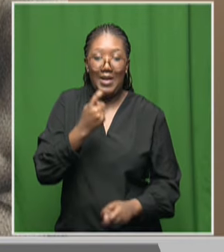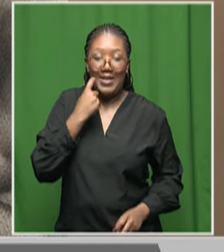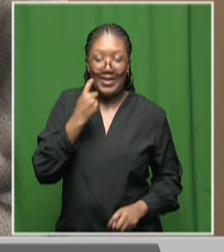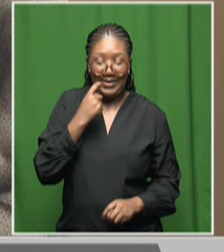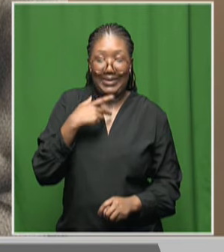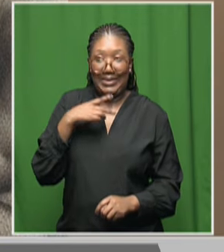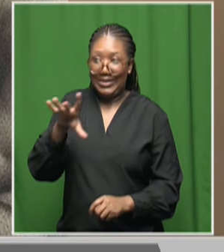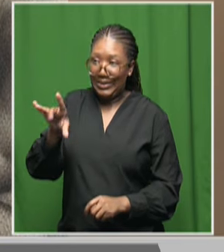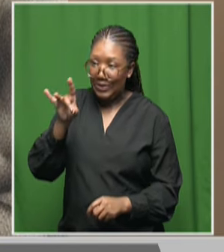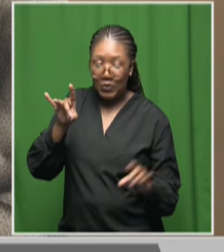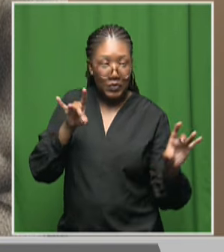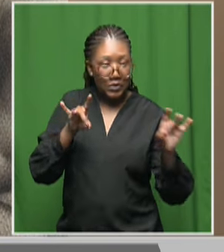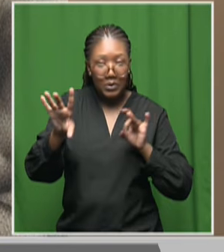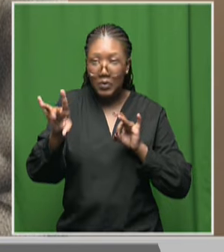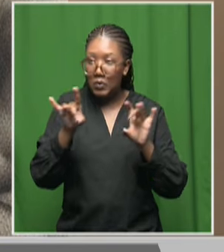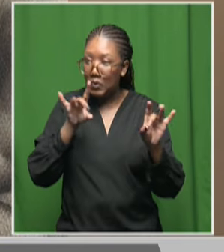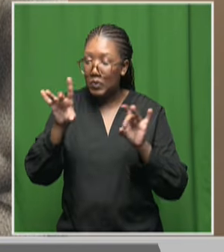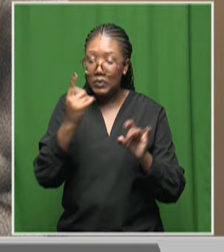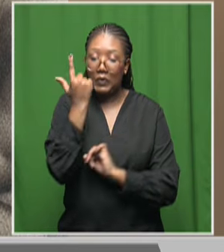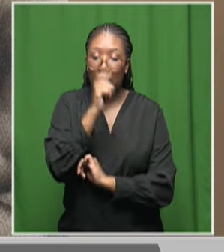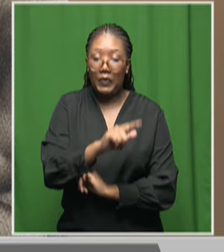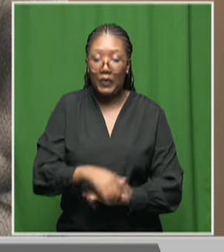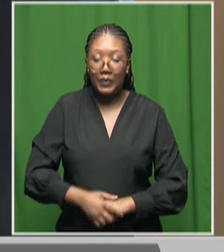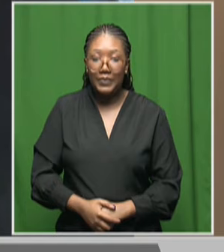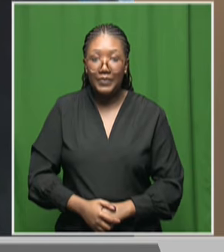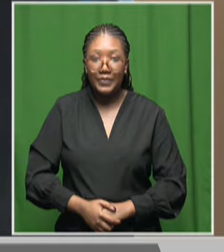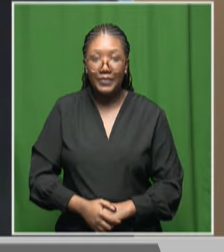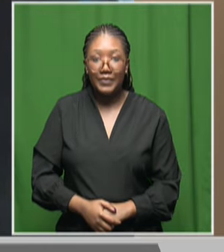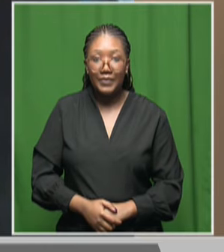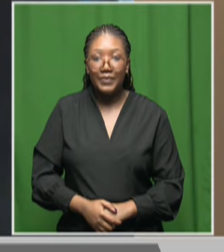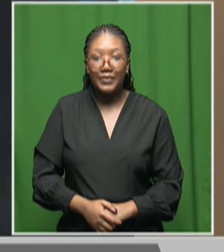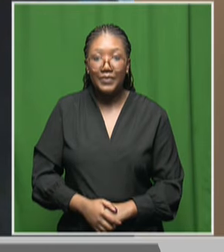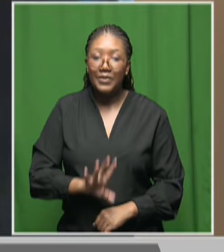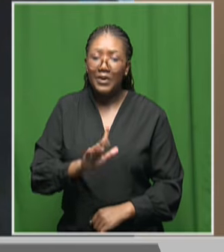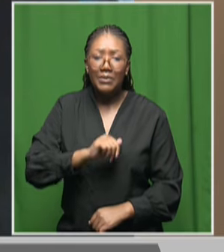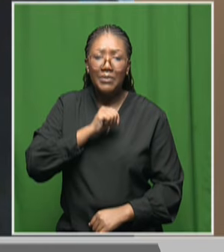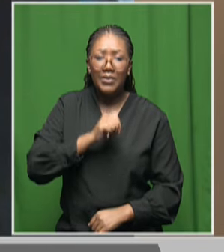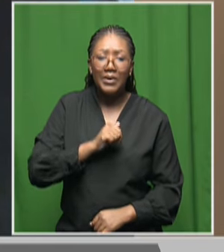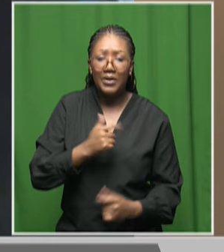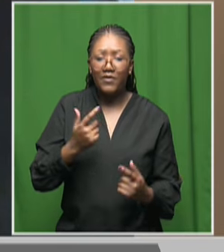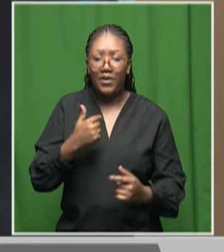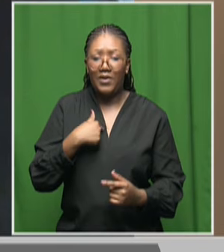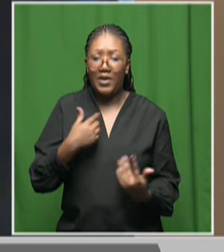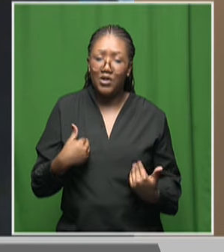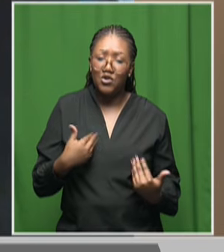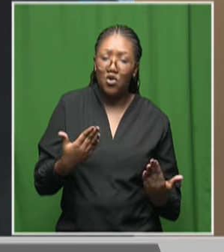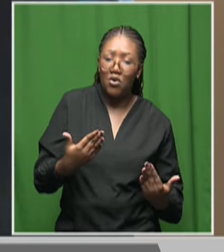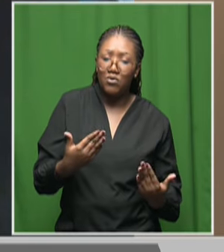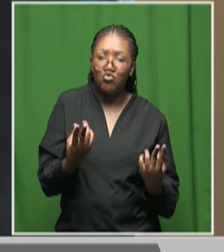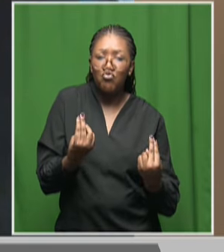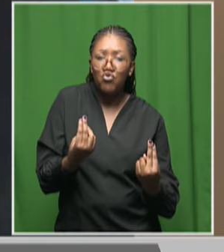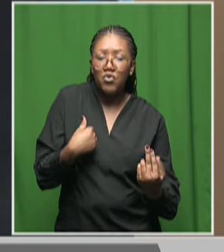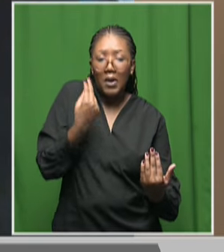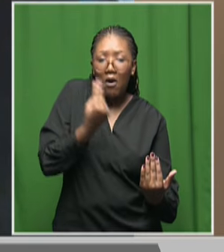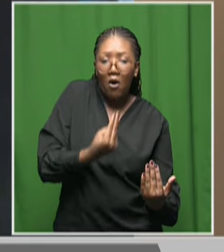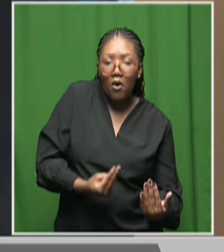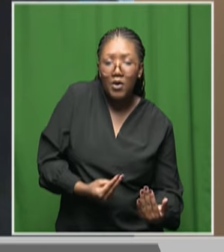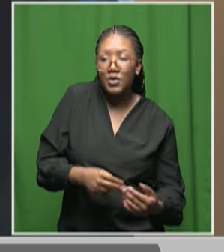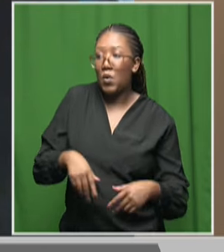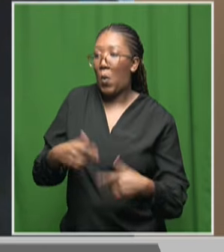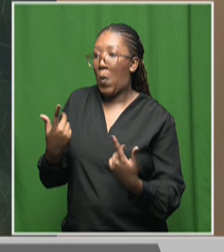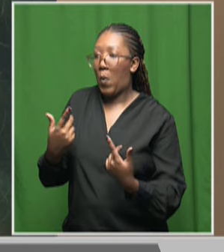And the nice thing is, whether you're a mid-career or established artist, or whether